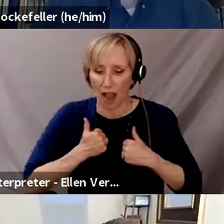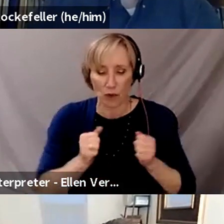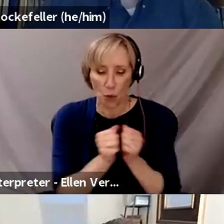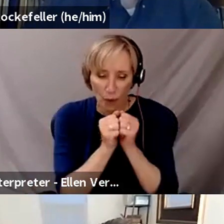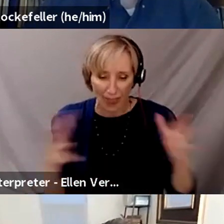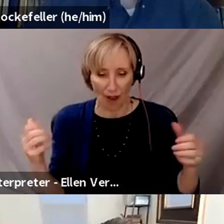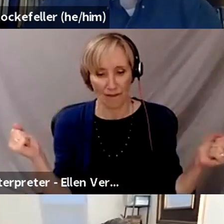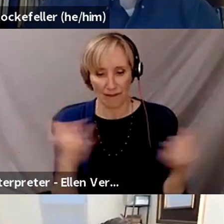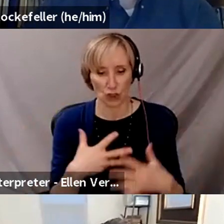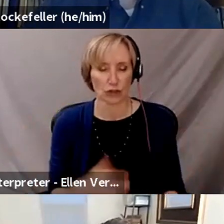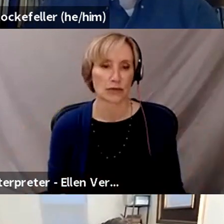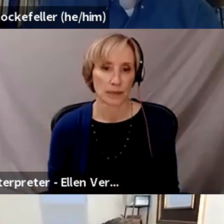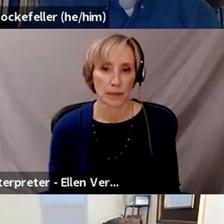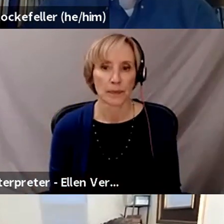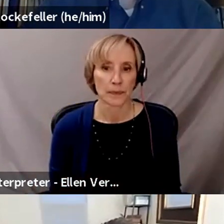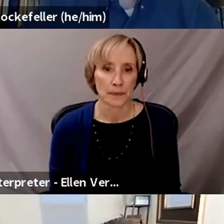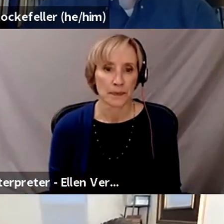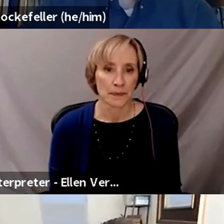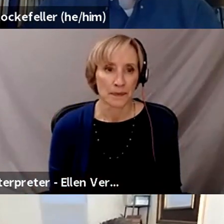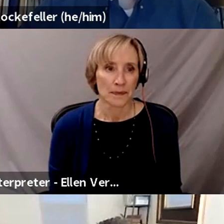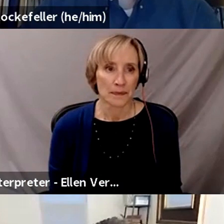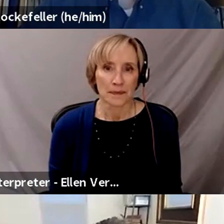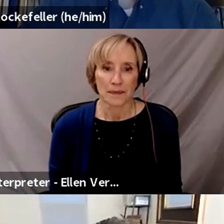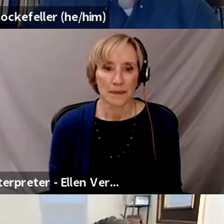Yeah. Vesper or Ashley?